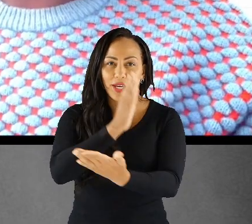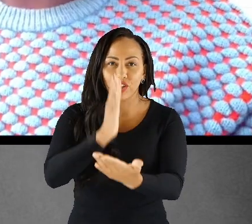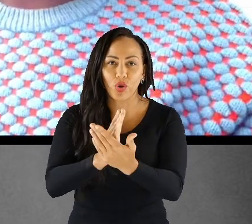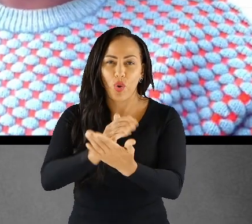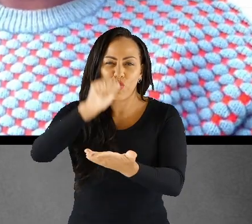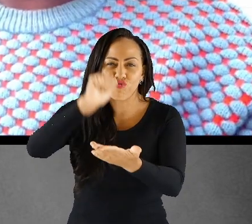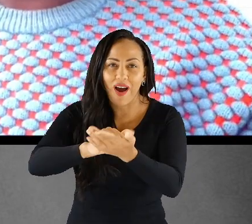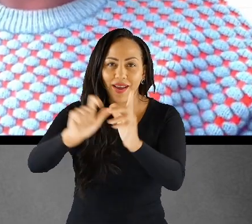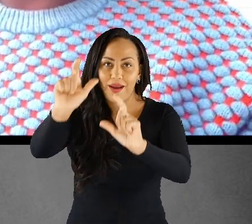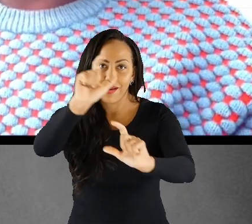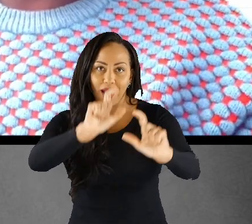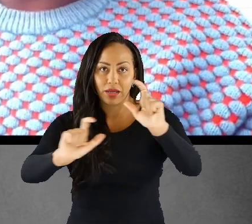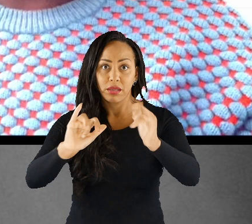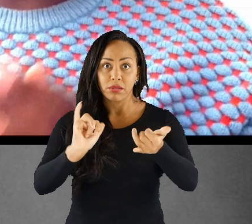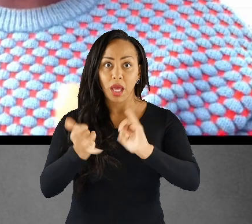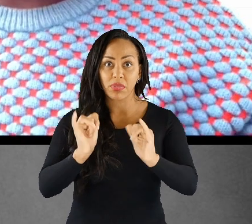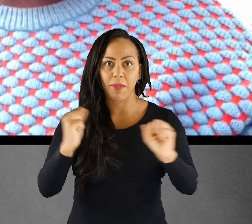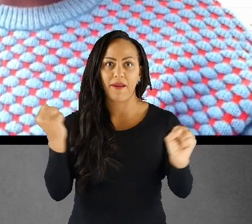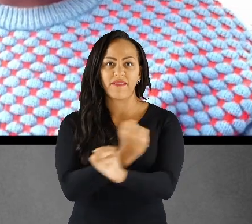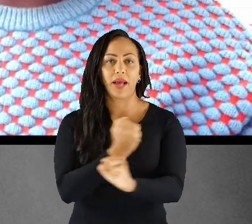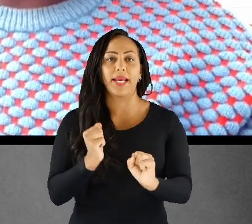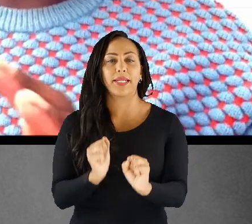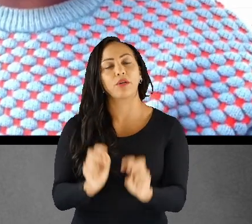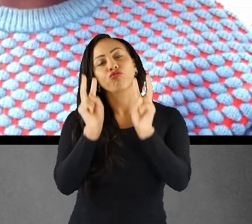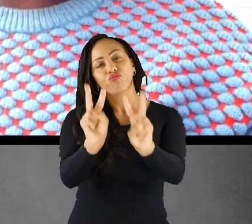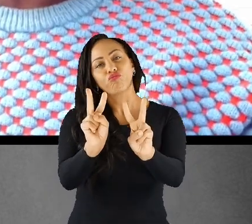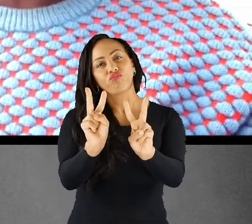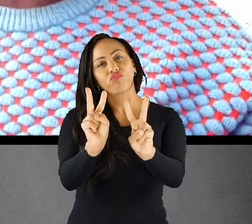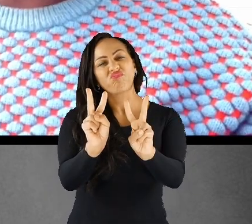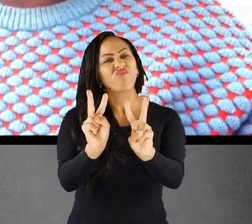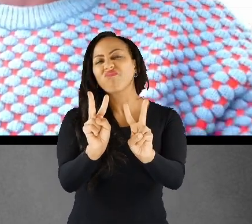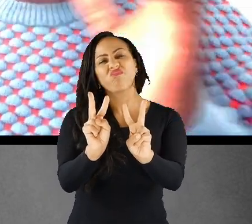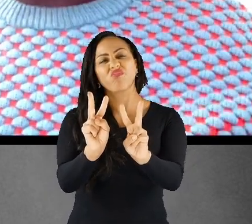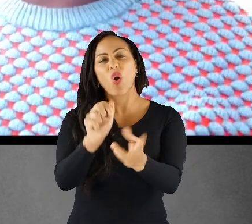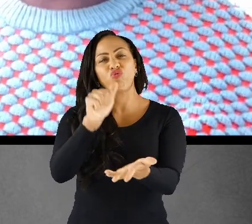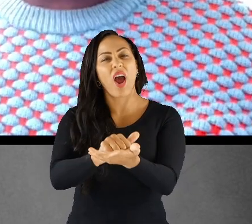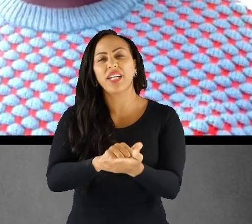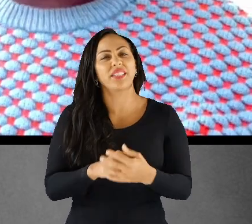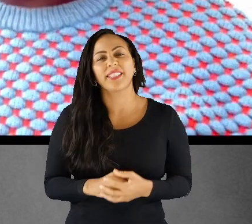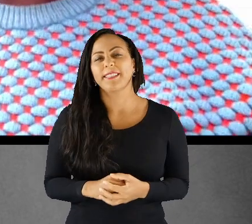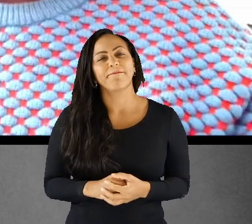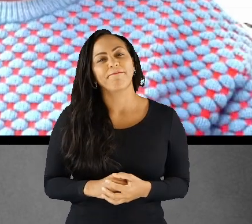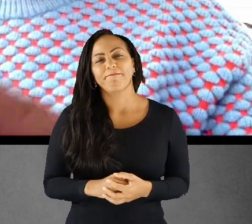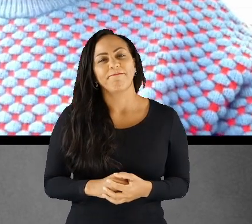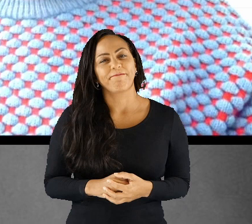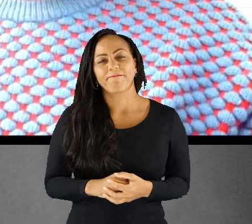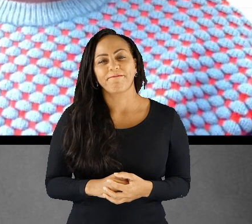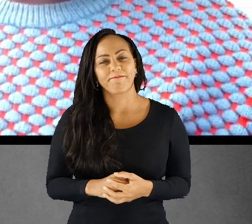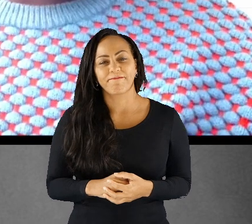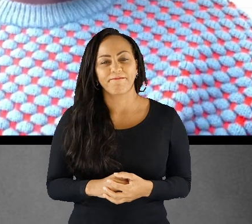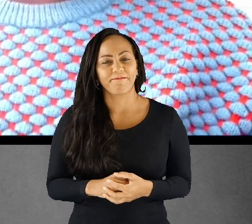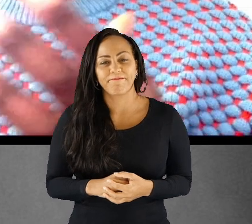getting the right colours. Sometimes I've done it and I've looked at it and I thought, "This isn't right." I spent another like